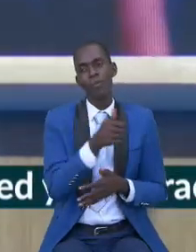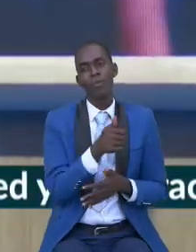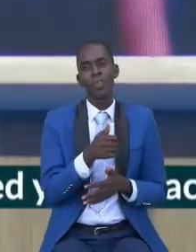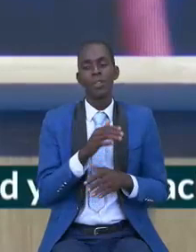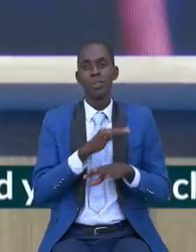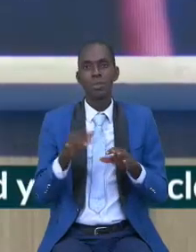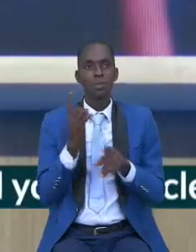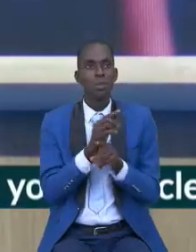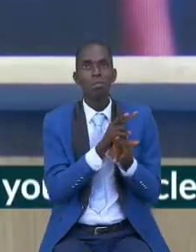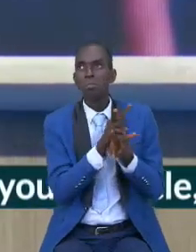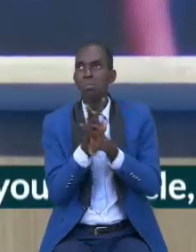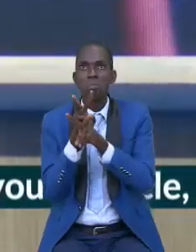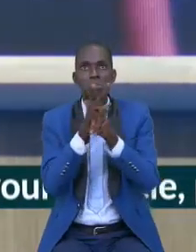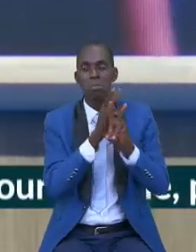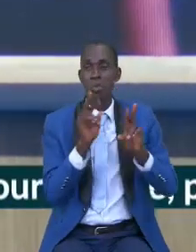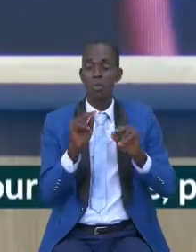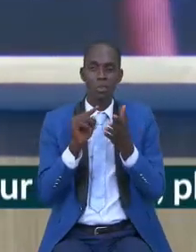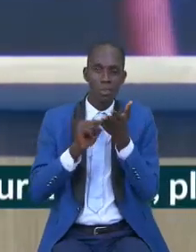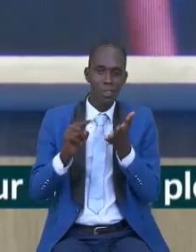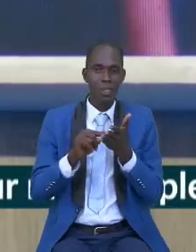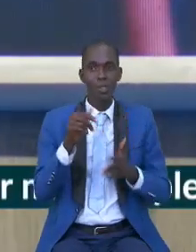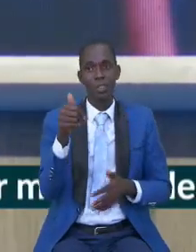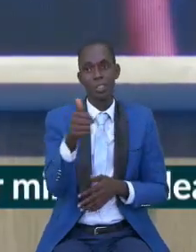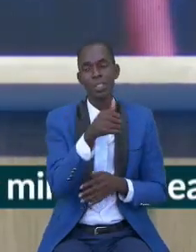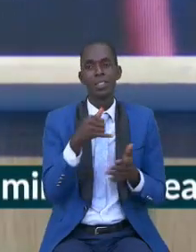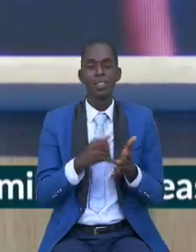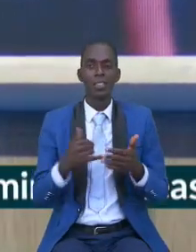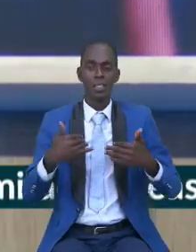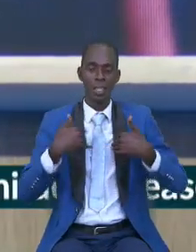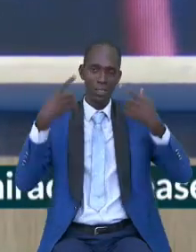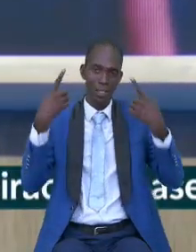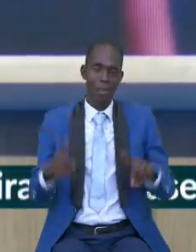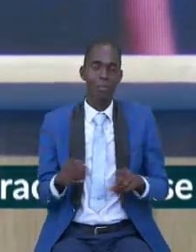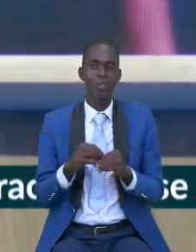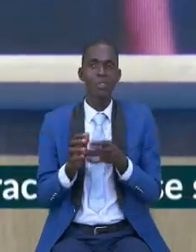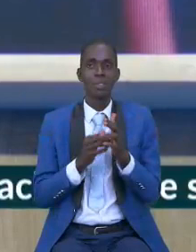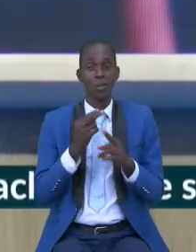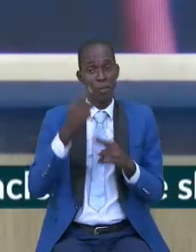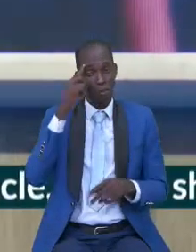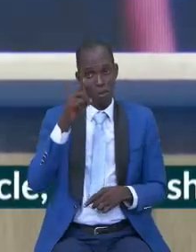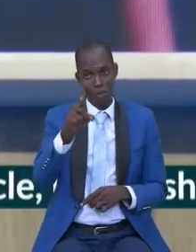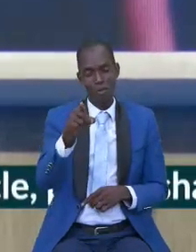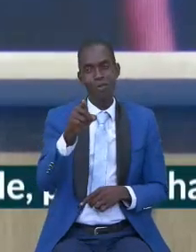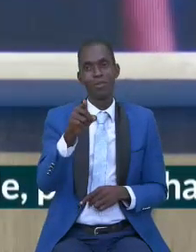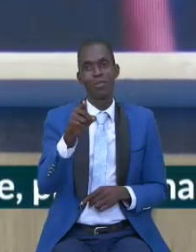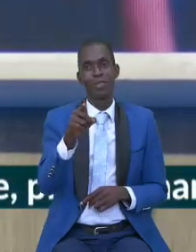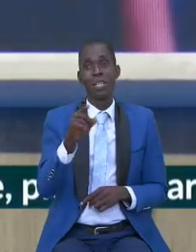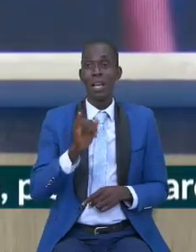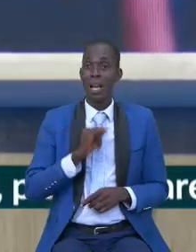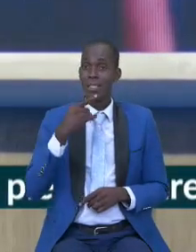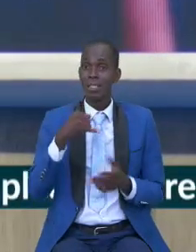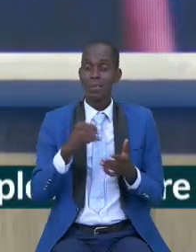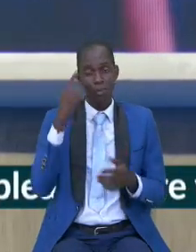or looker. Check up yourself. It is done. For you. I said for